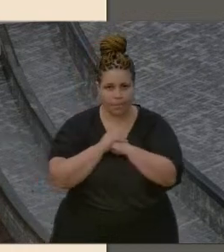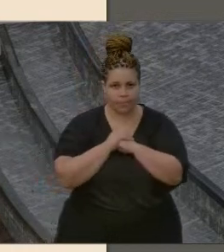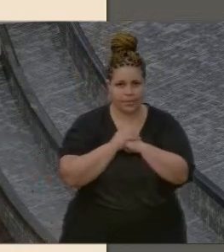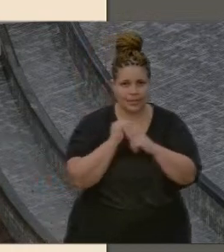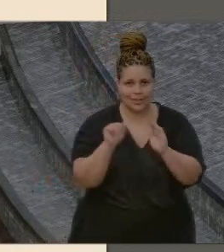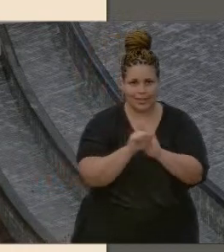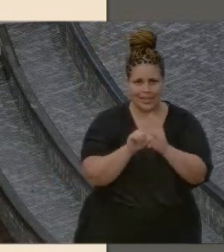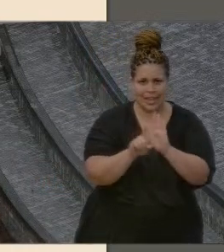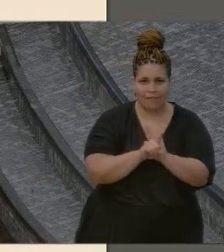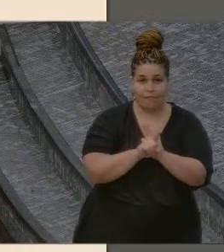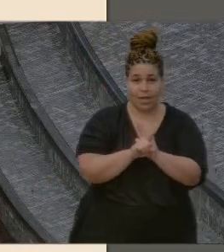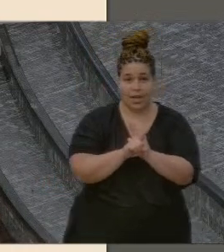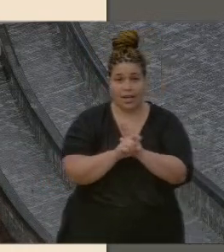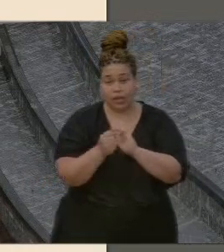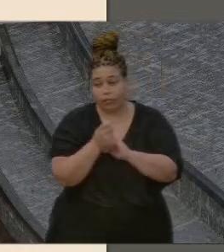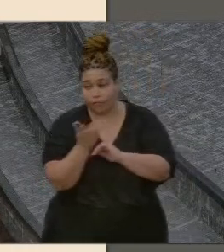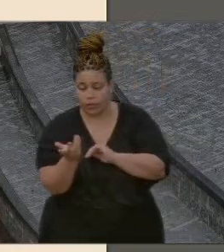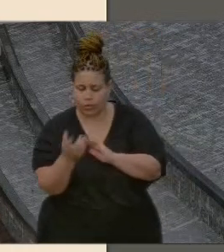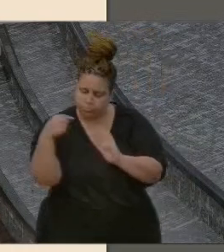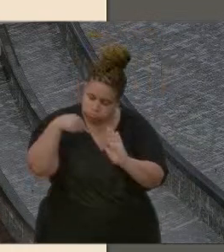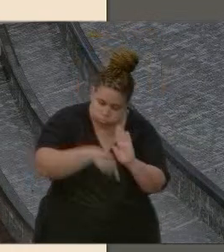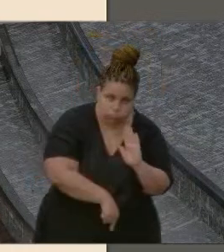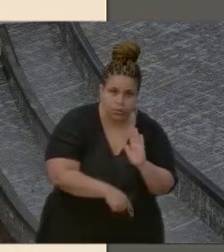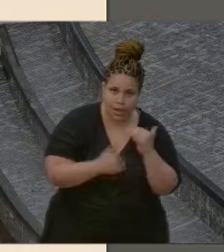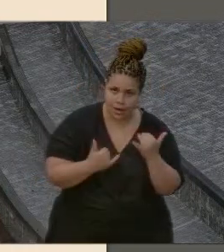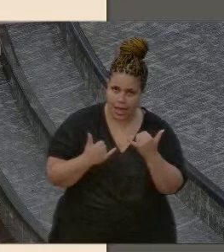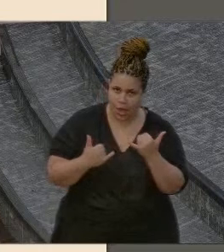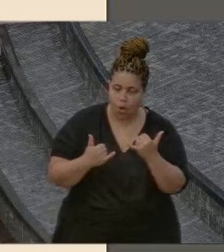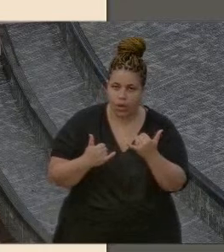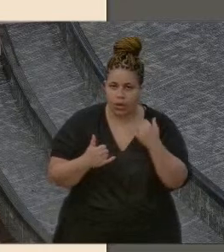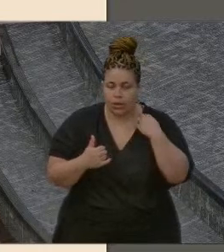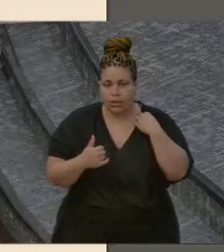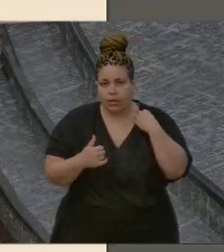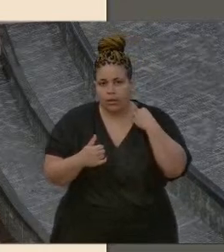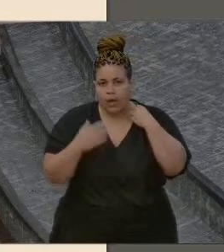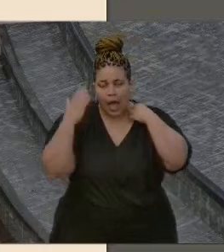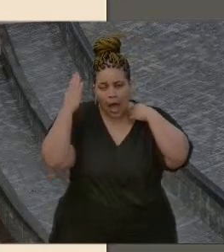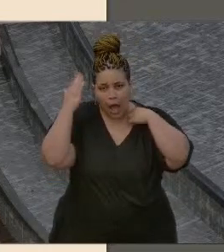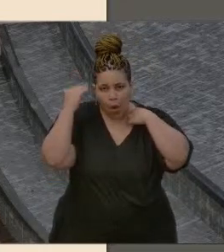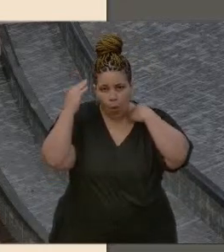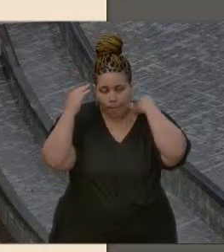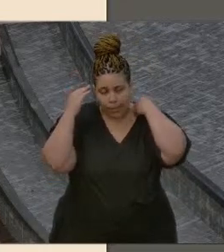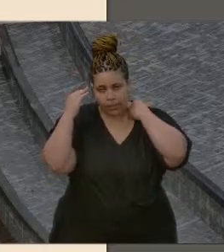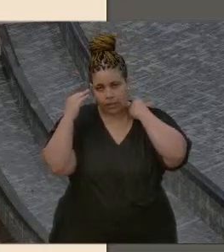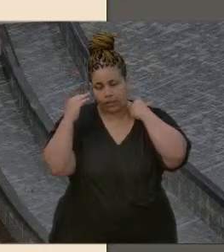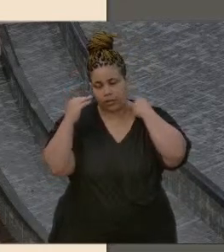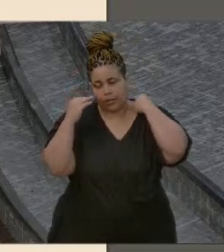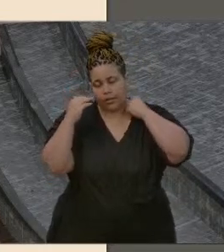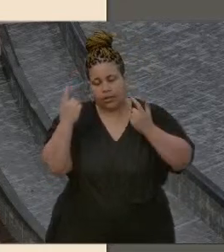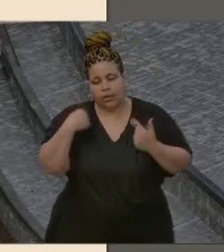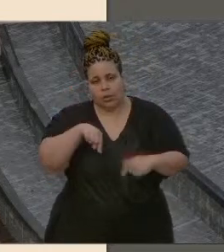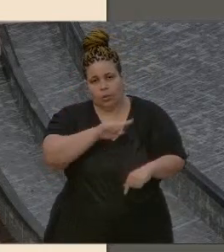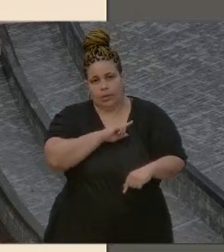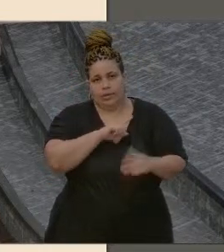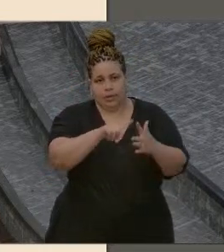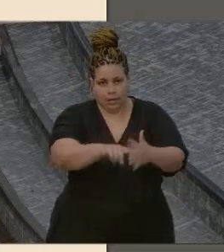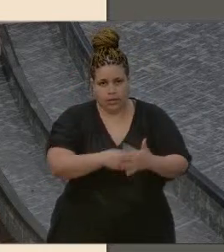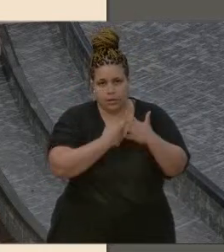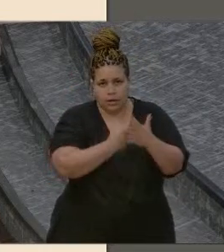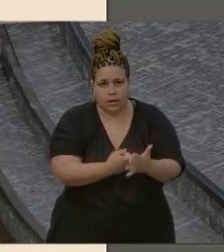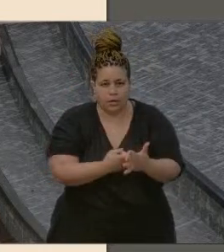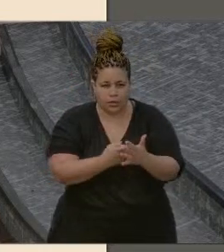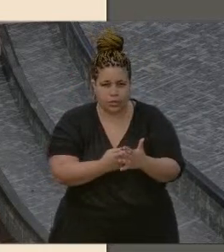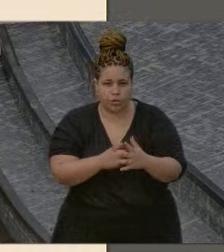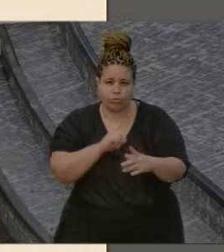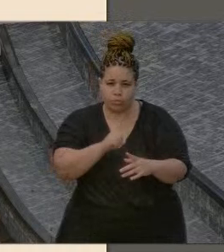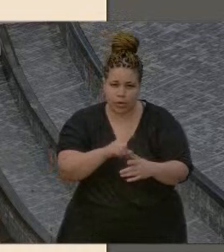we're beginning to dig deeper into, and the hope is that we can start to invest, whether